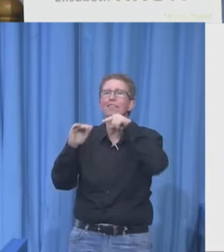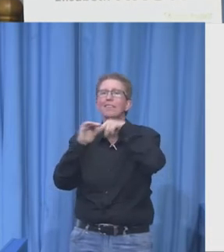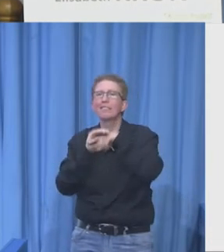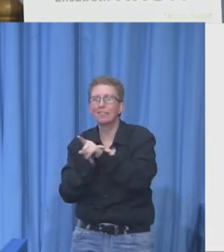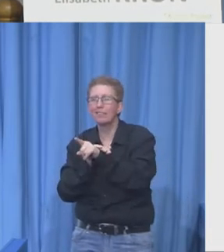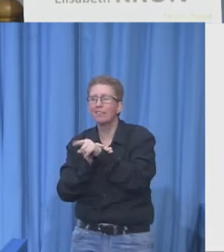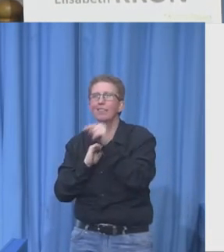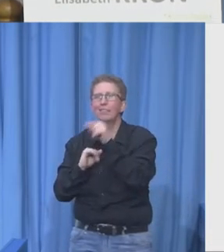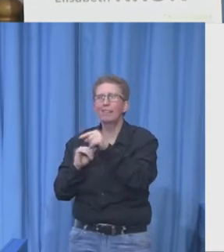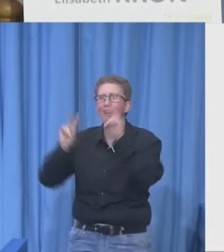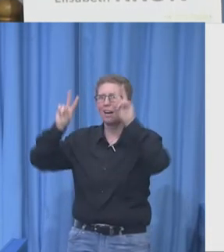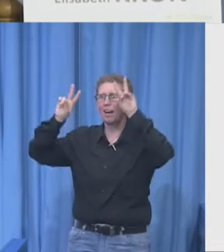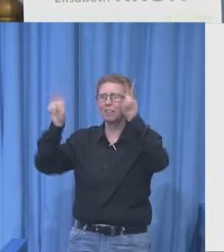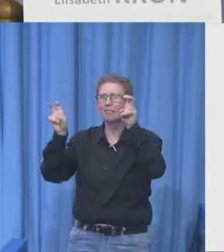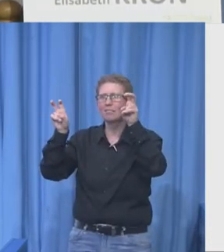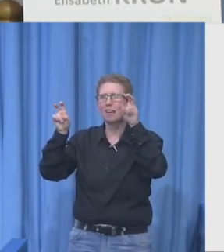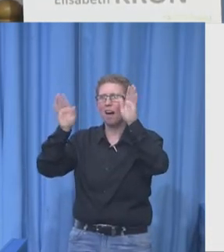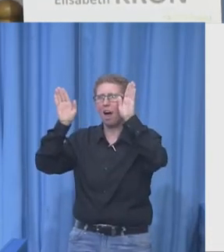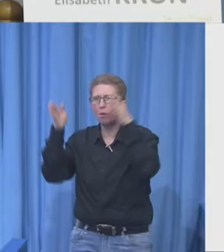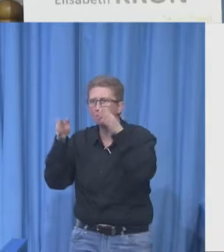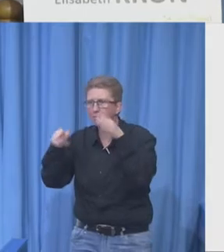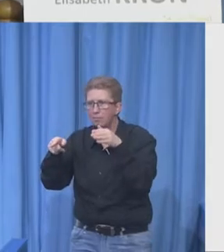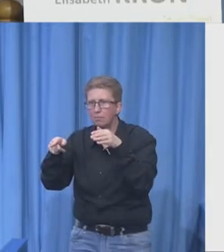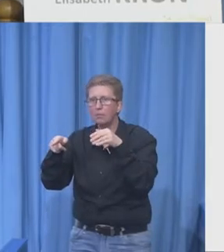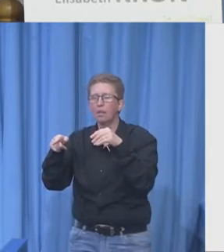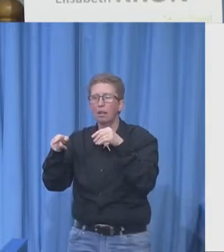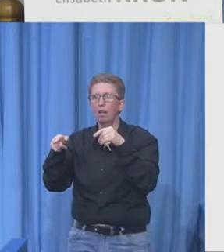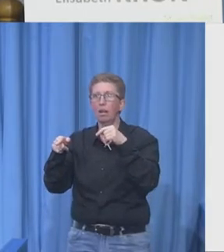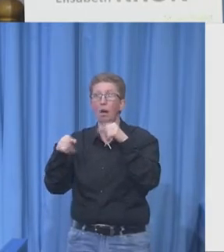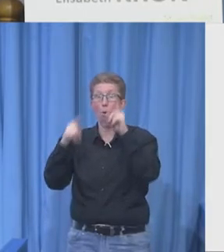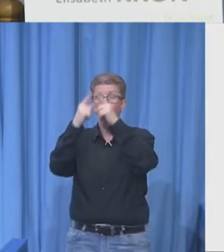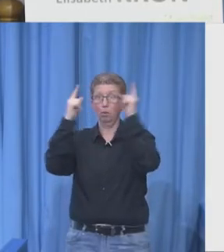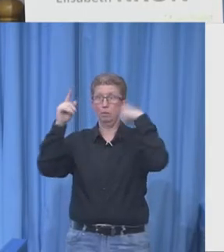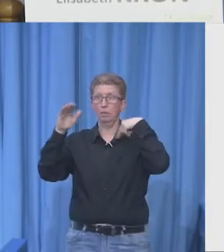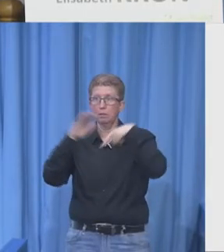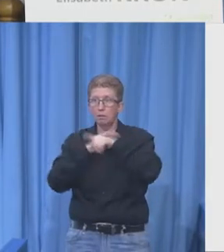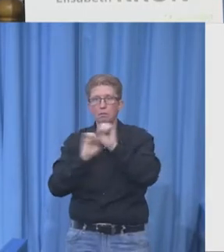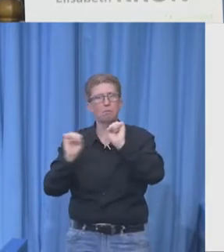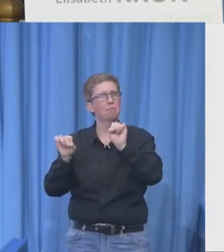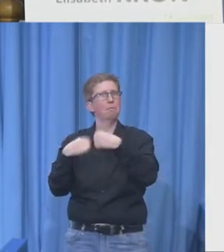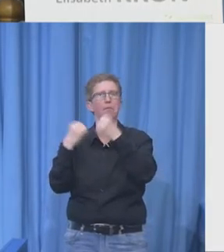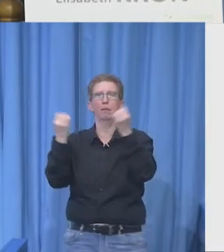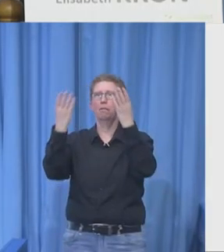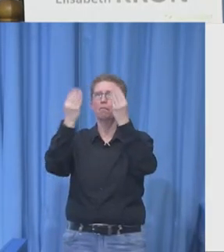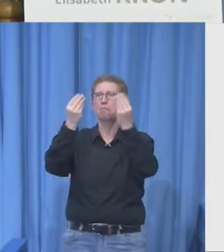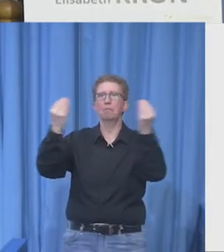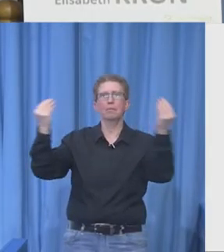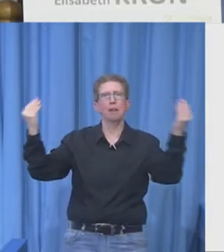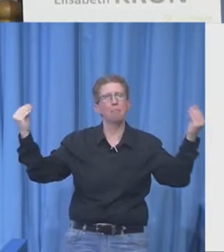there's nothing for people with autism. Nobody is specialized in this field.